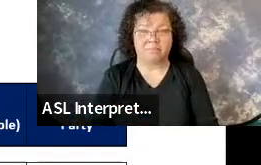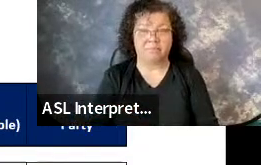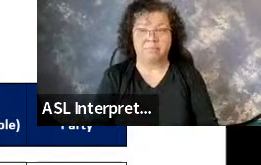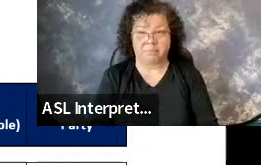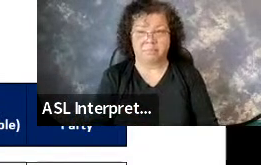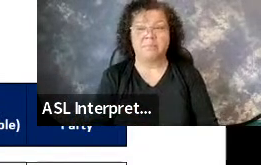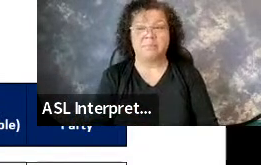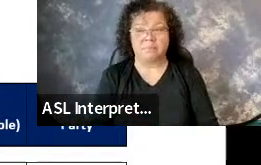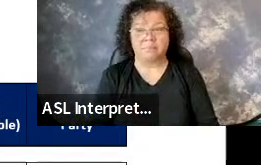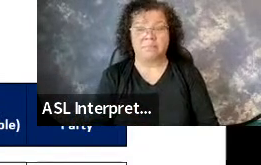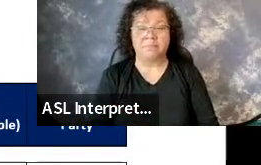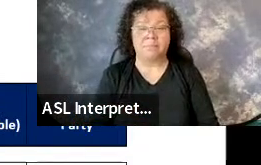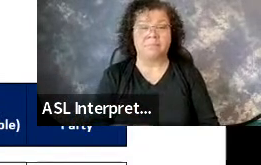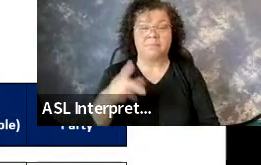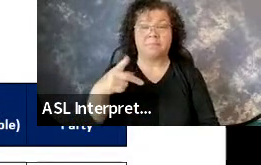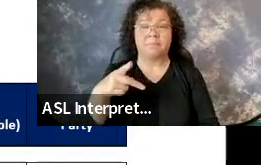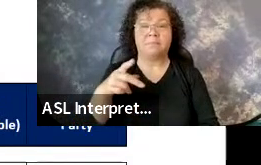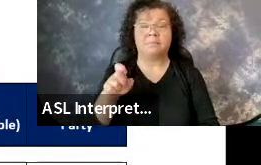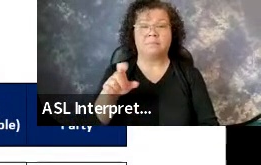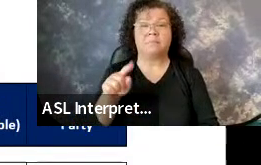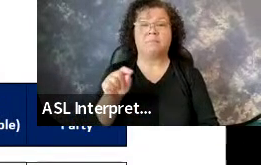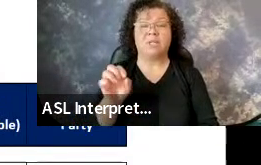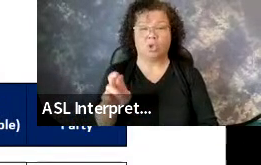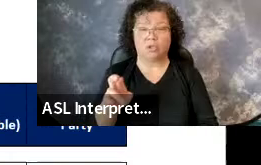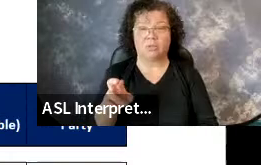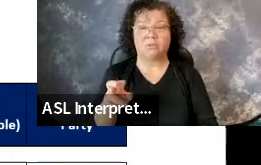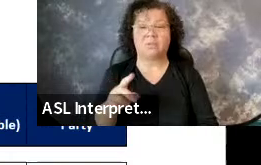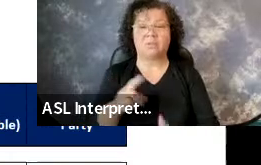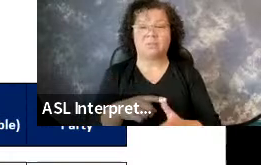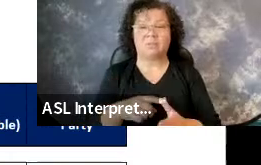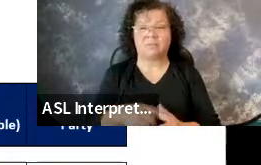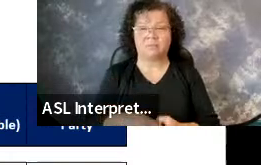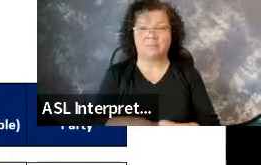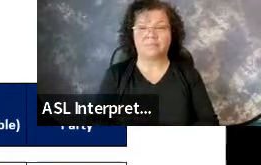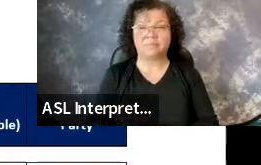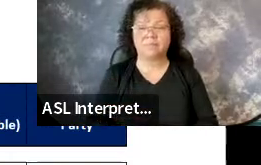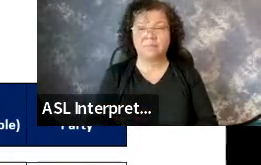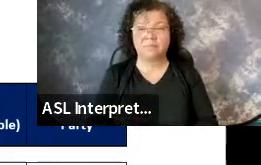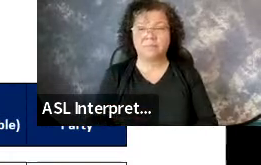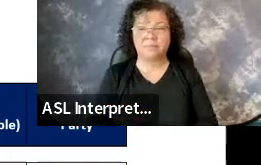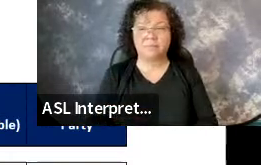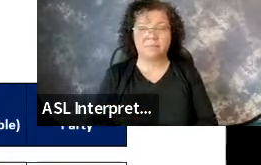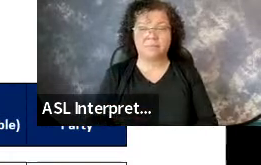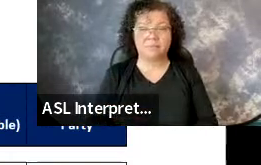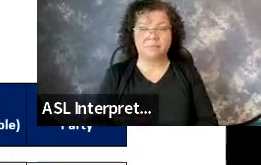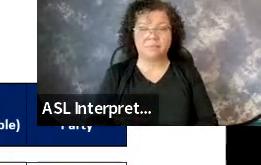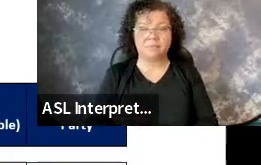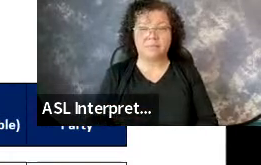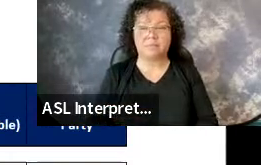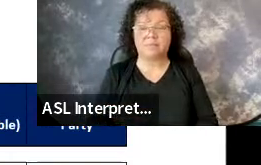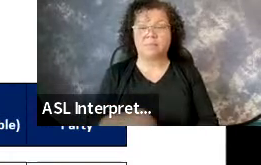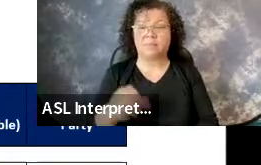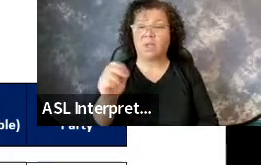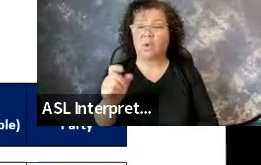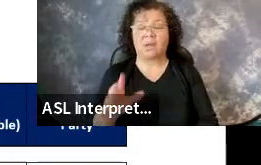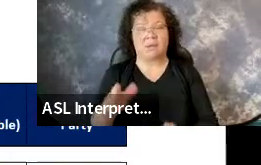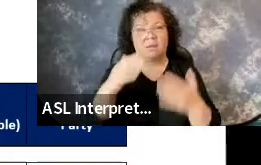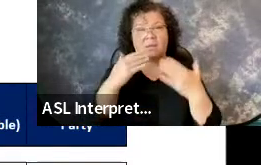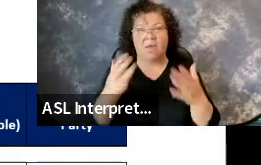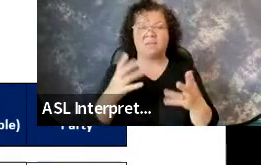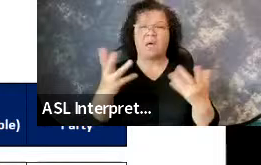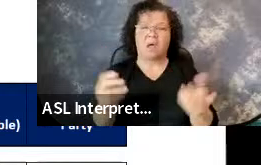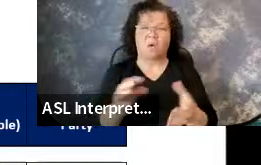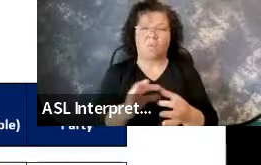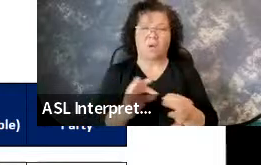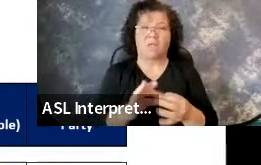We're going to move to Peter, and then we'll go back to the room to Mary Ann. Okay, thanks. I just want to say I've